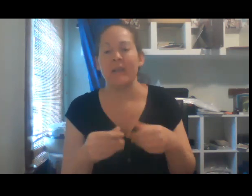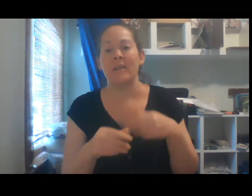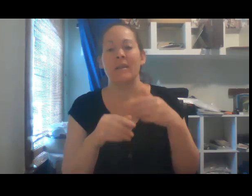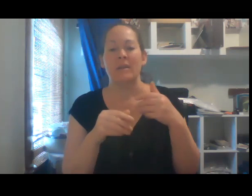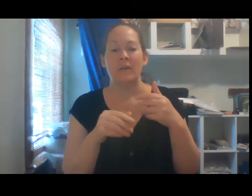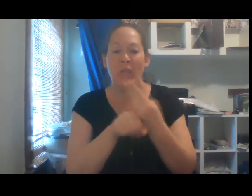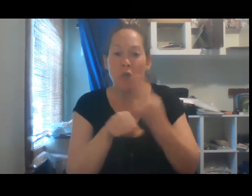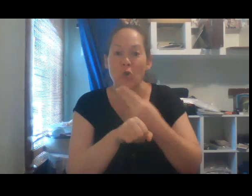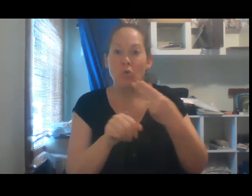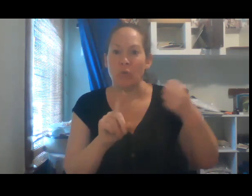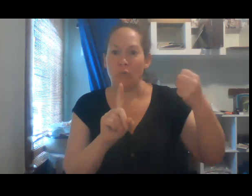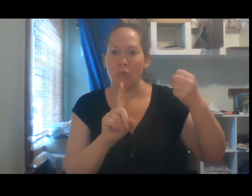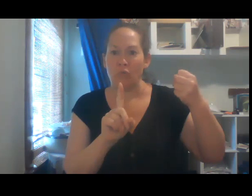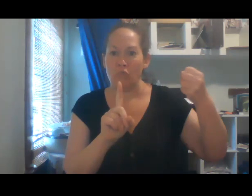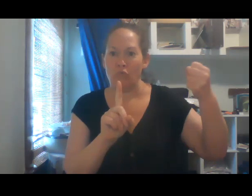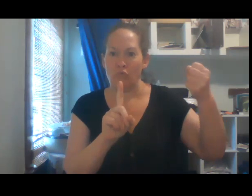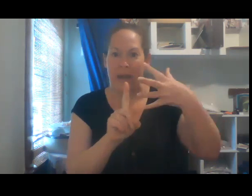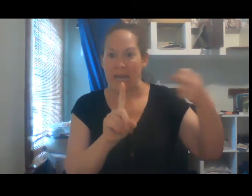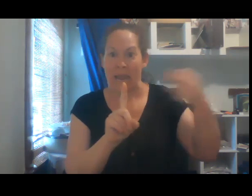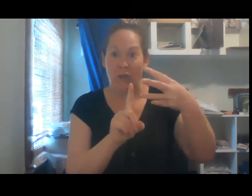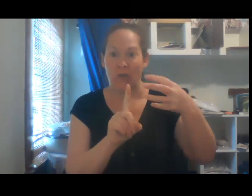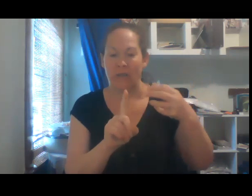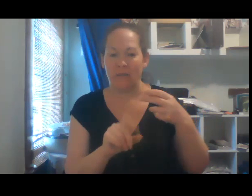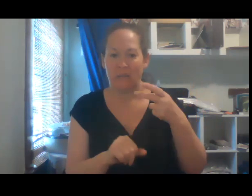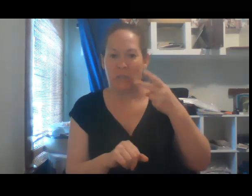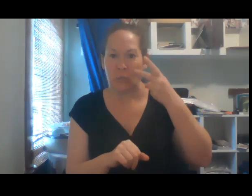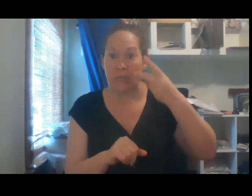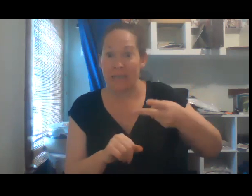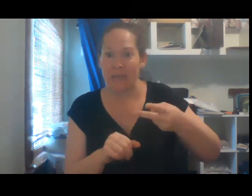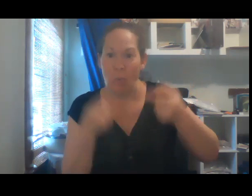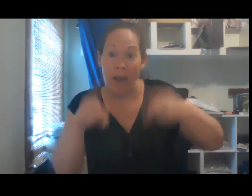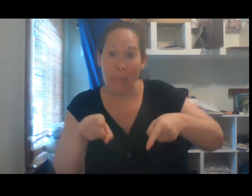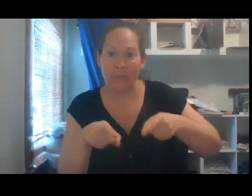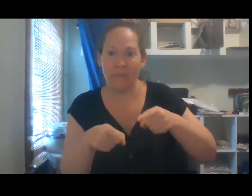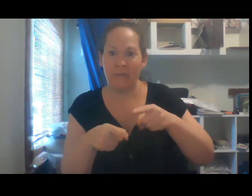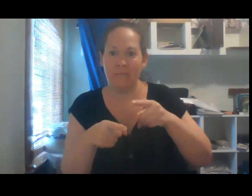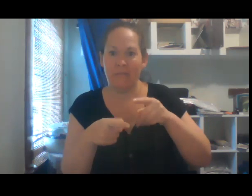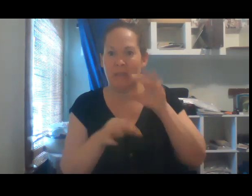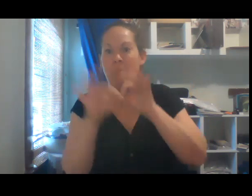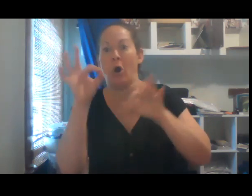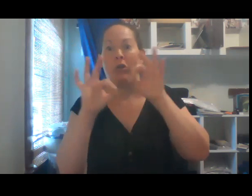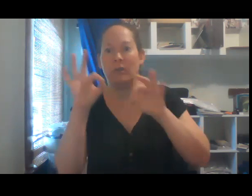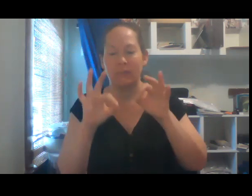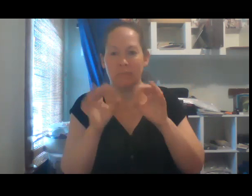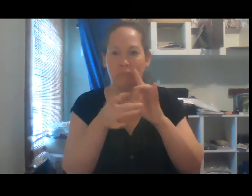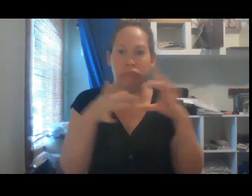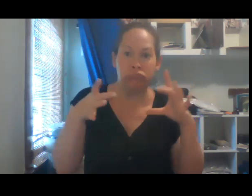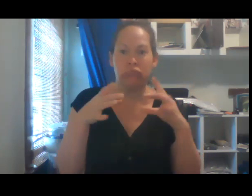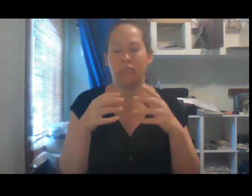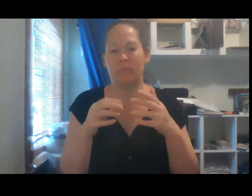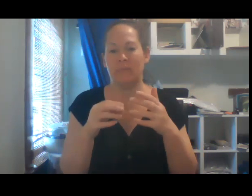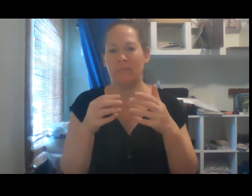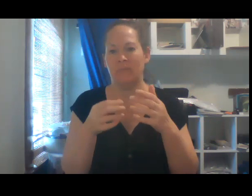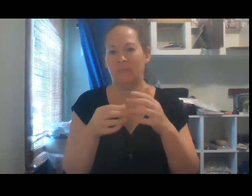radiation. The radiation you could see. And so if you could imbibe this, the radiation would emit from where this stuff was inside of